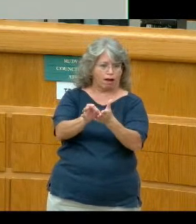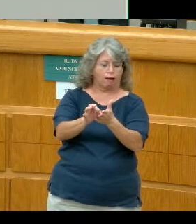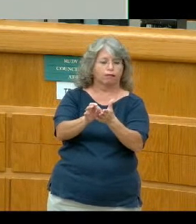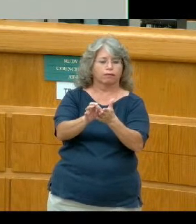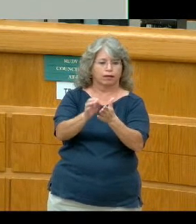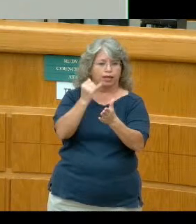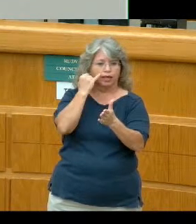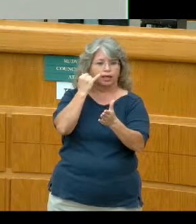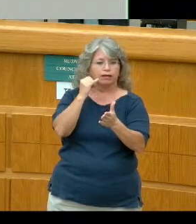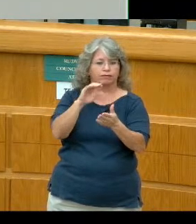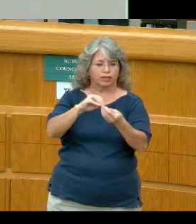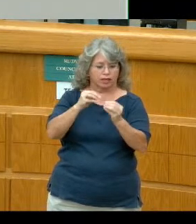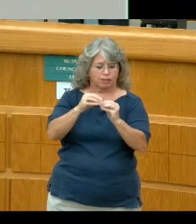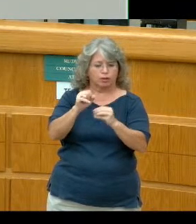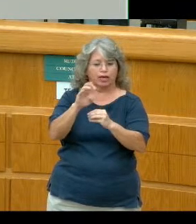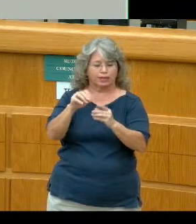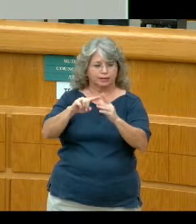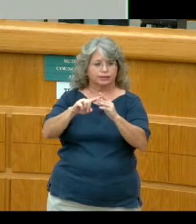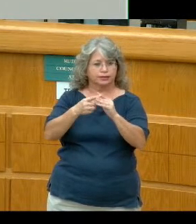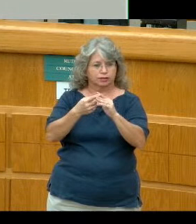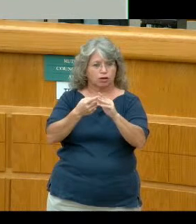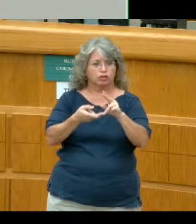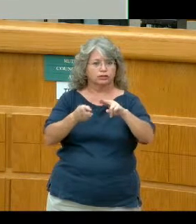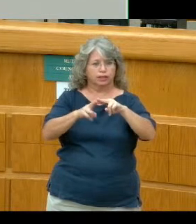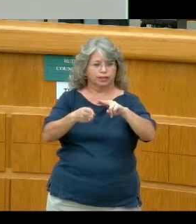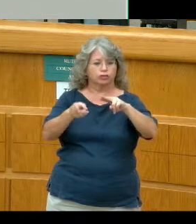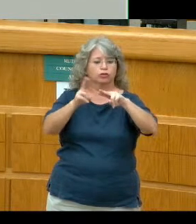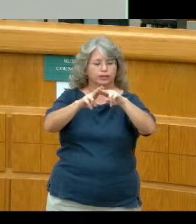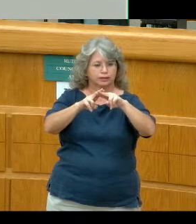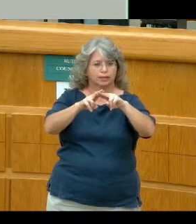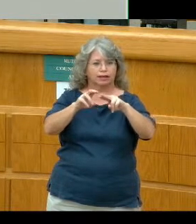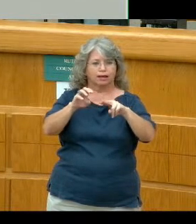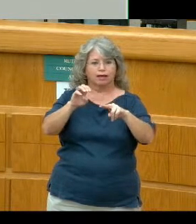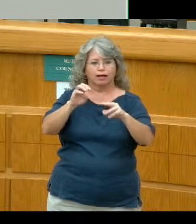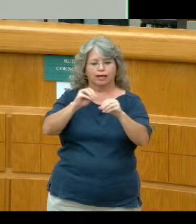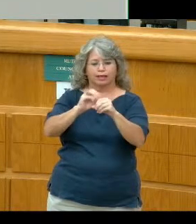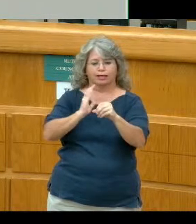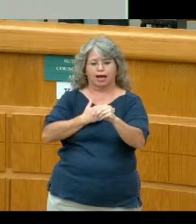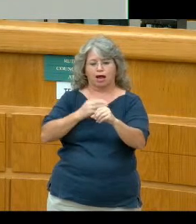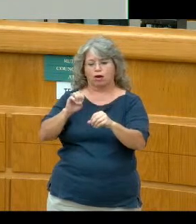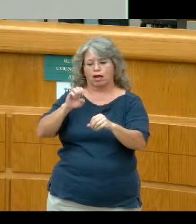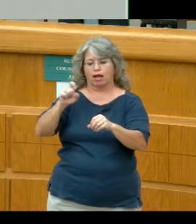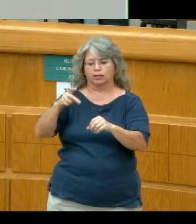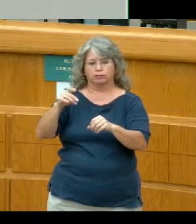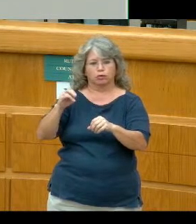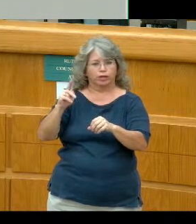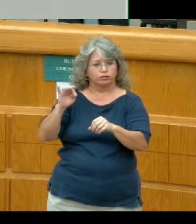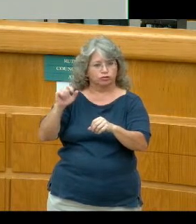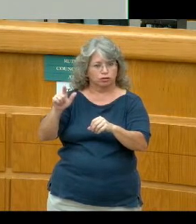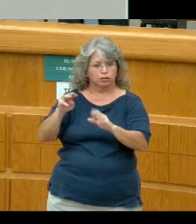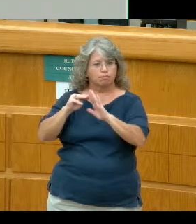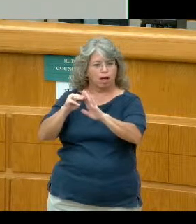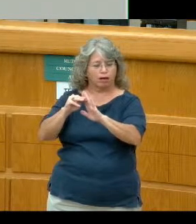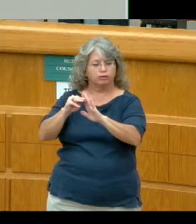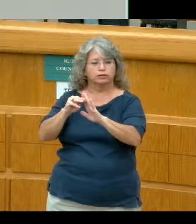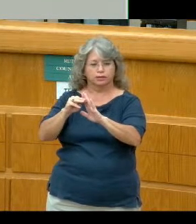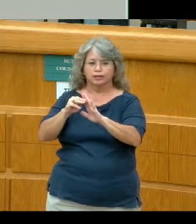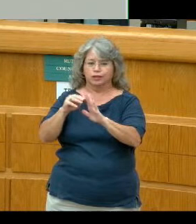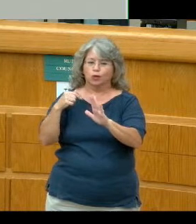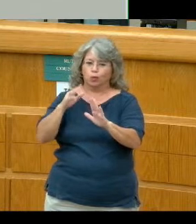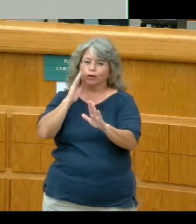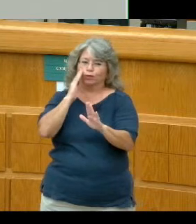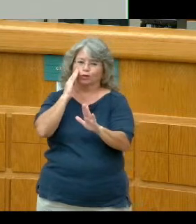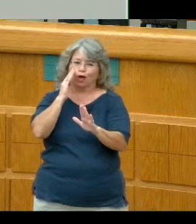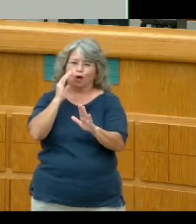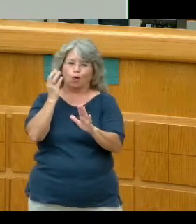increase in cases if they do start to increase, just like we did at the beginning of June. When we start fitting the exponential model, we'll let everybody know.